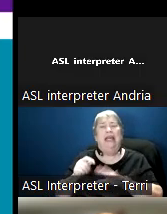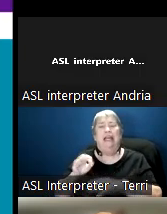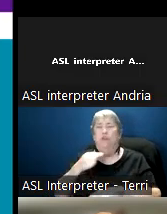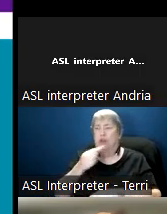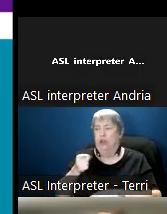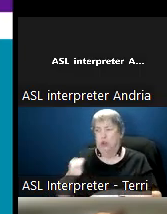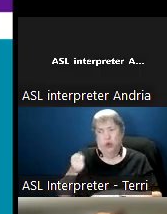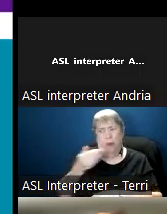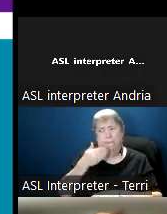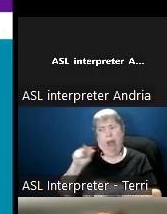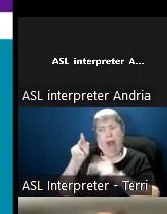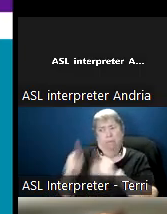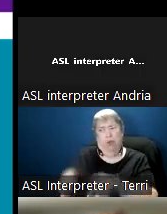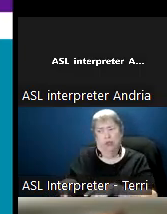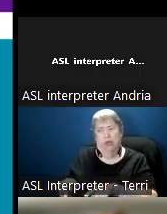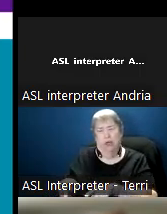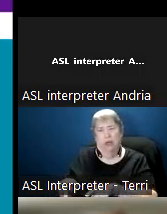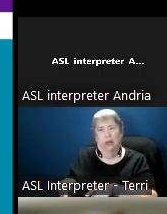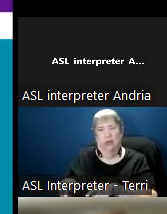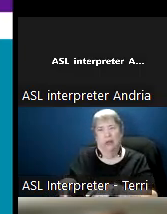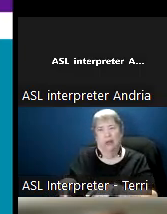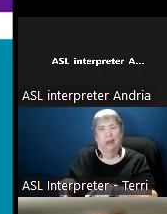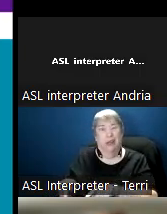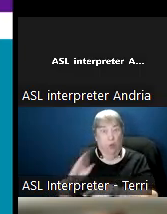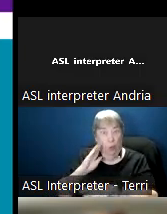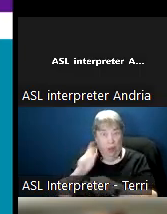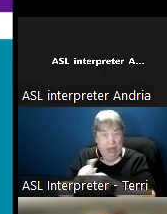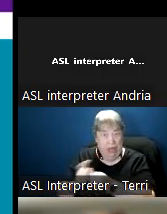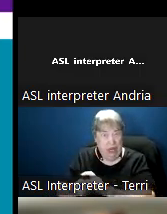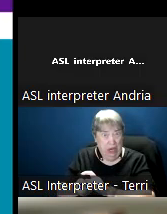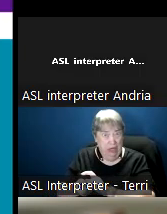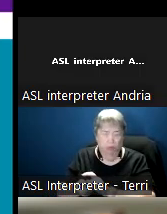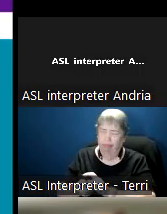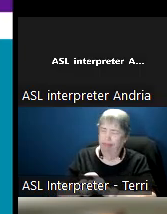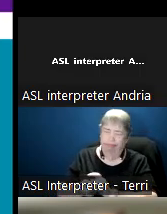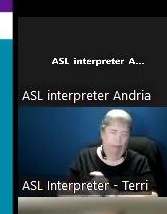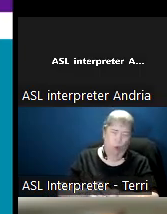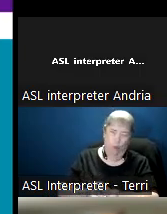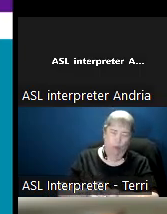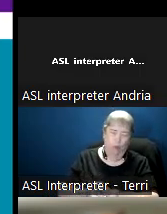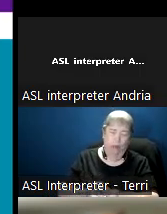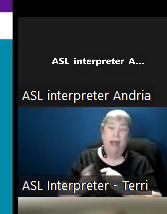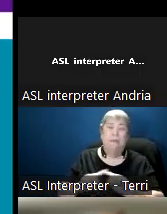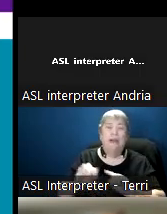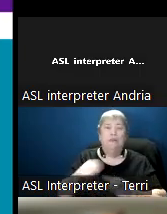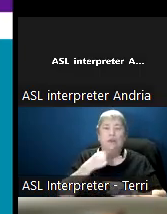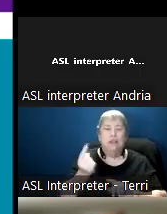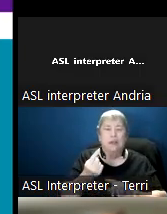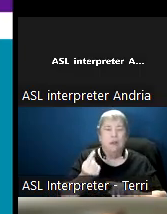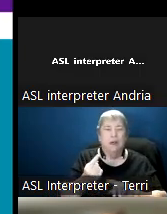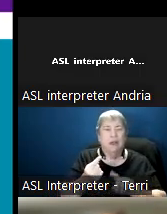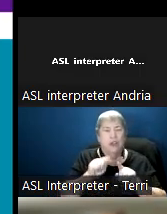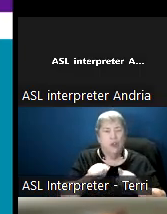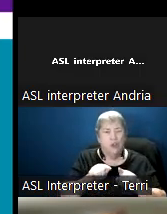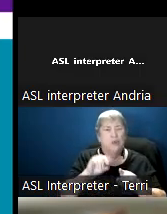bad person, your chances of changing them are 0. If you tell somebody you did